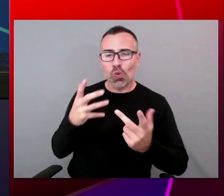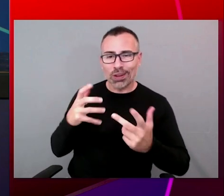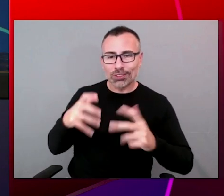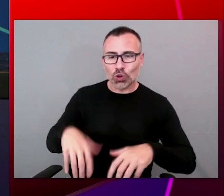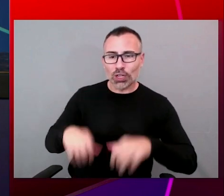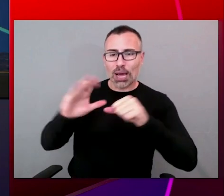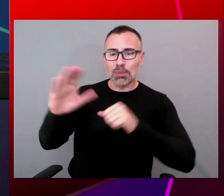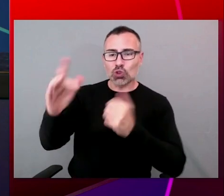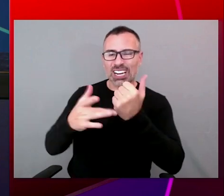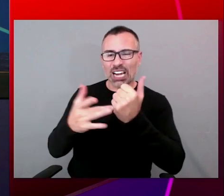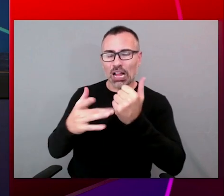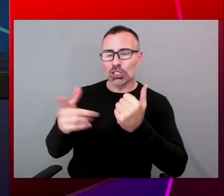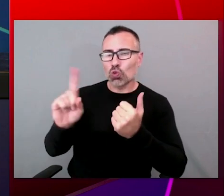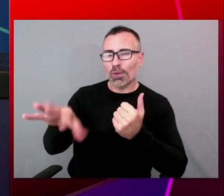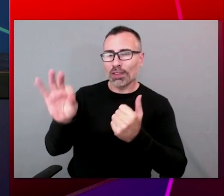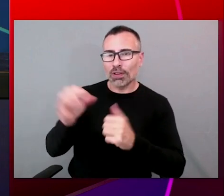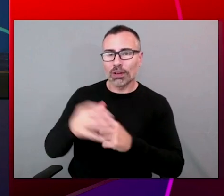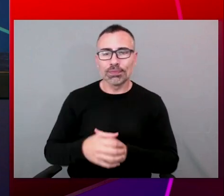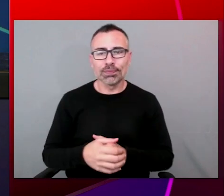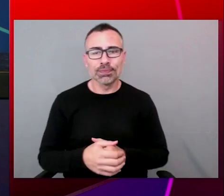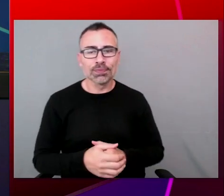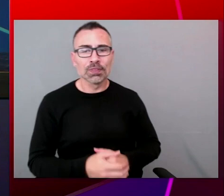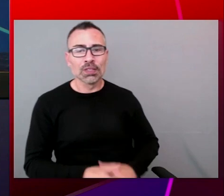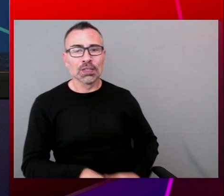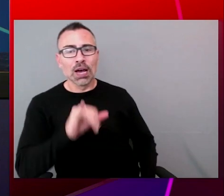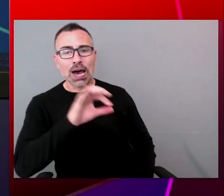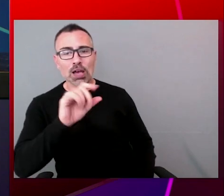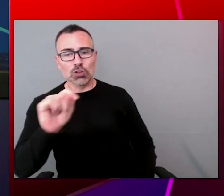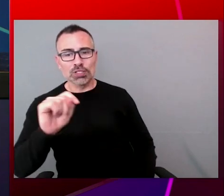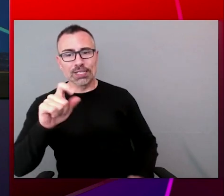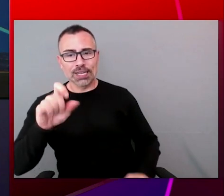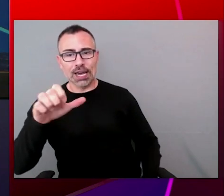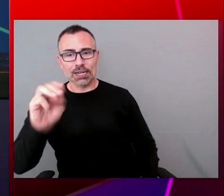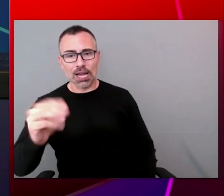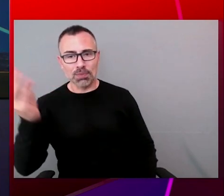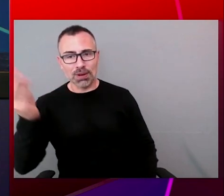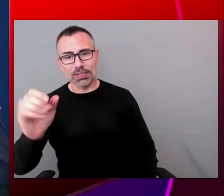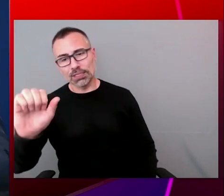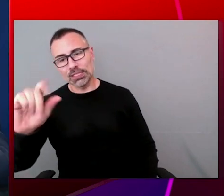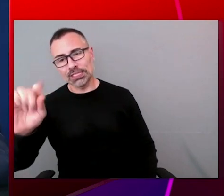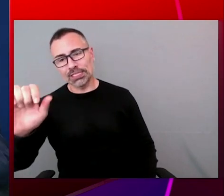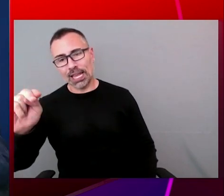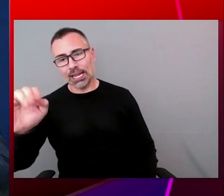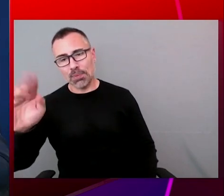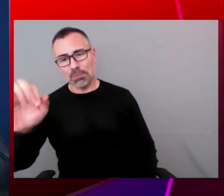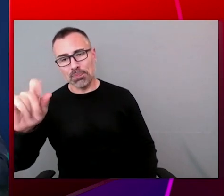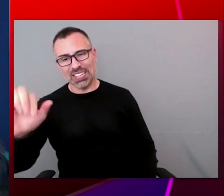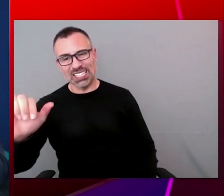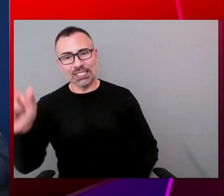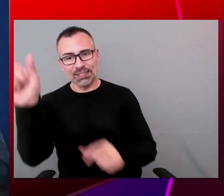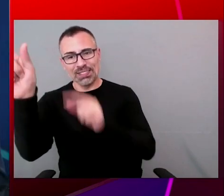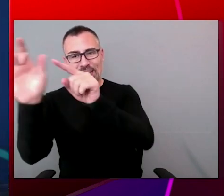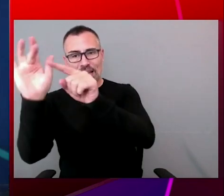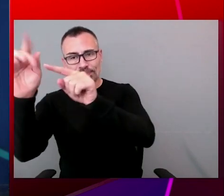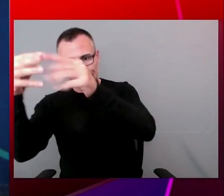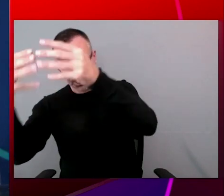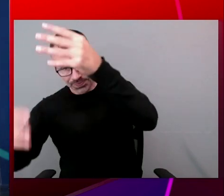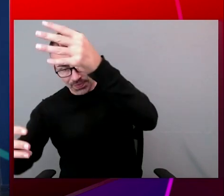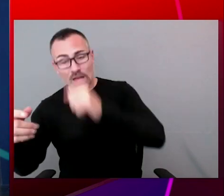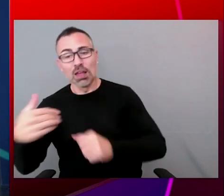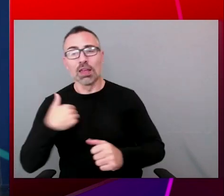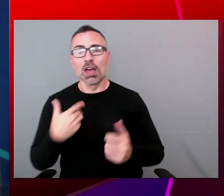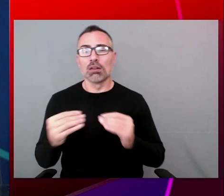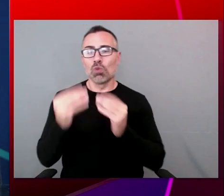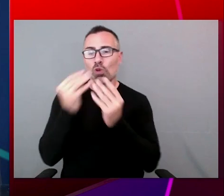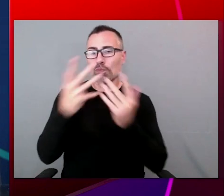providing? You can head to TensorIoT.com underneath the sustainability tab on industries, and they can get more information, and feel free to reach out to